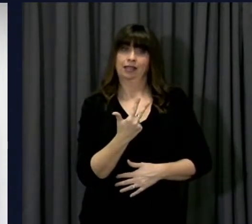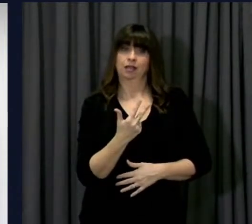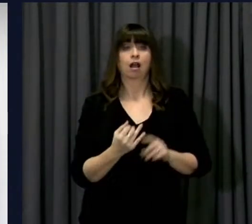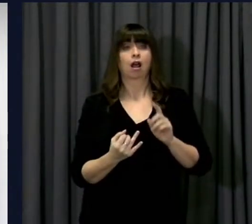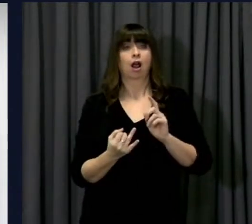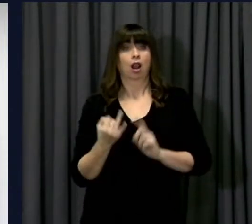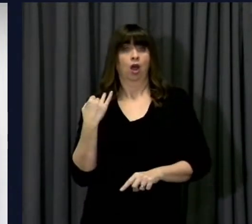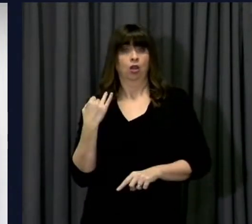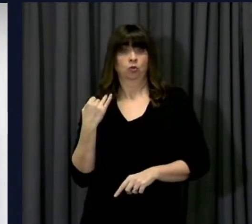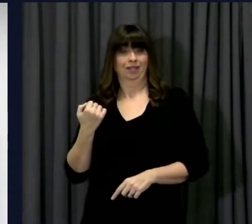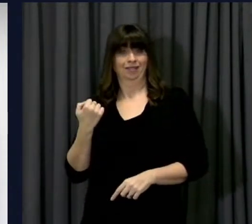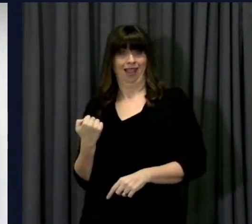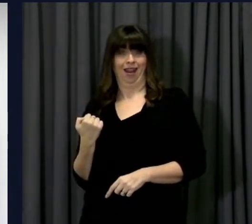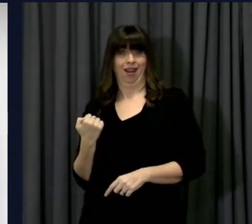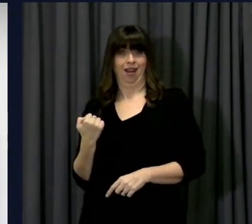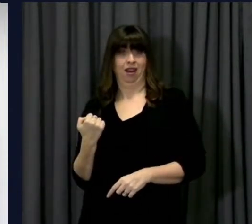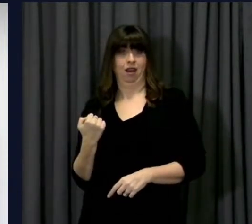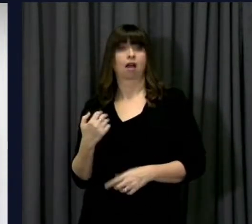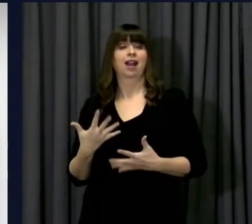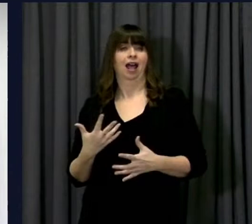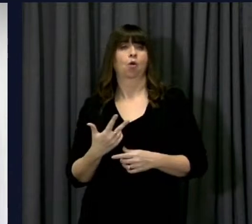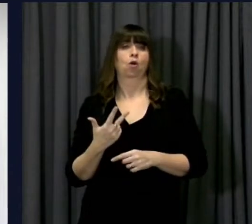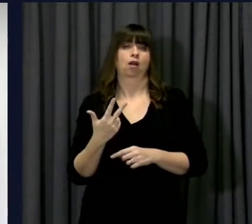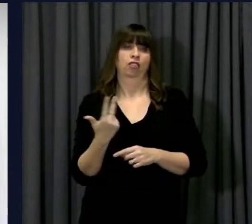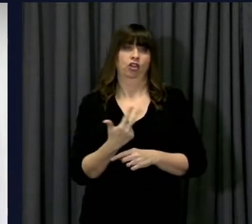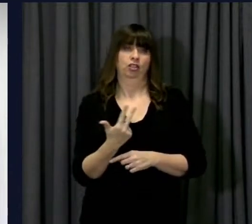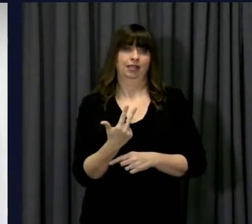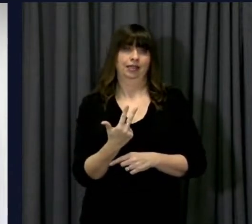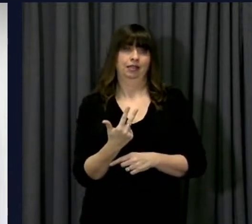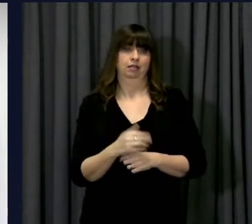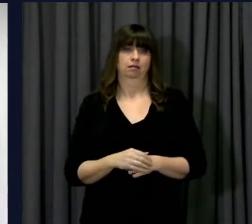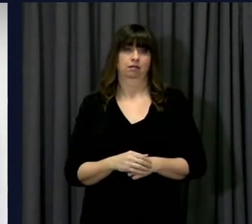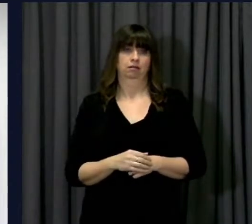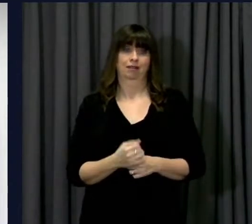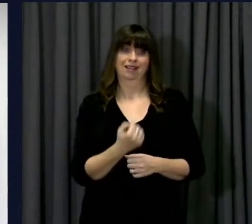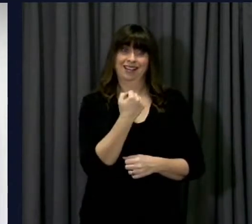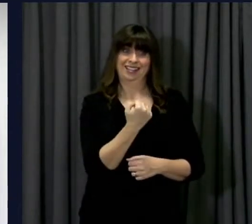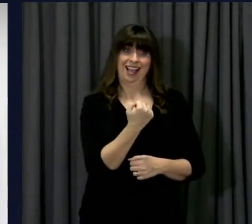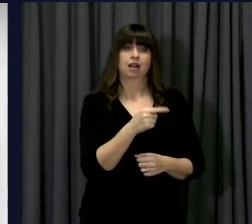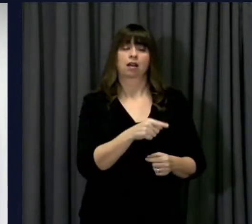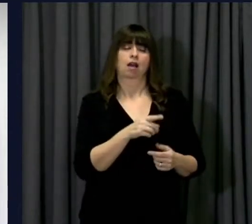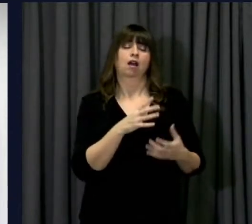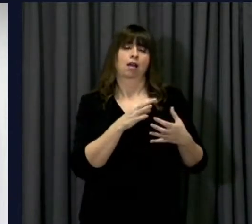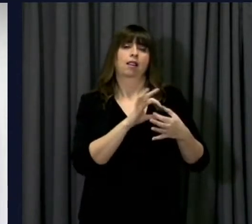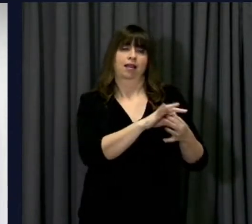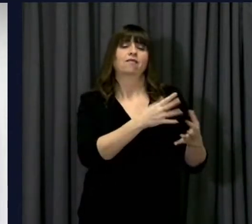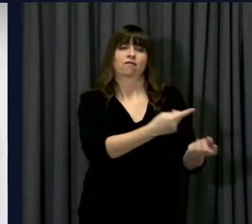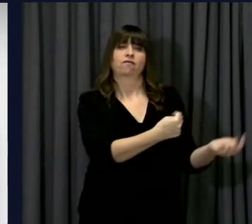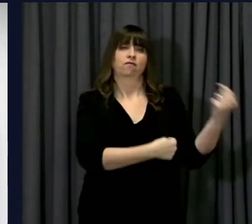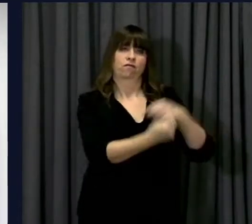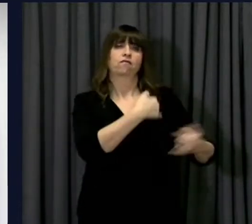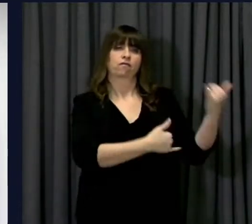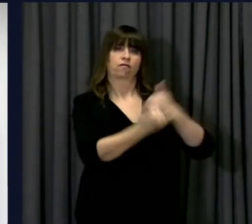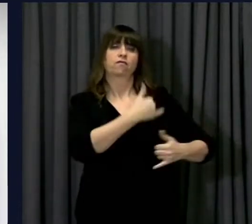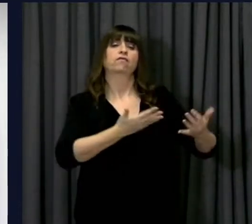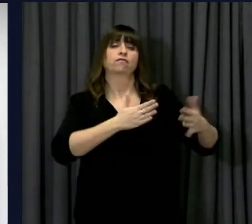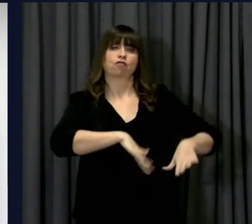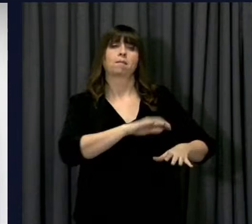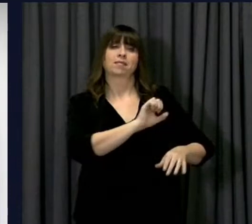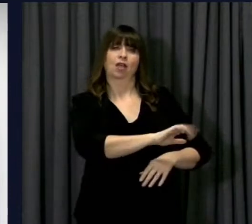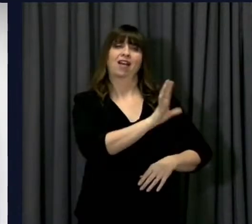last week. 10 of these cases have clear links to either South Africa or to international